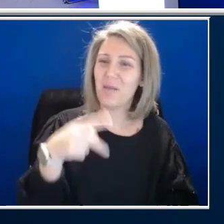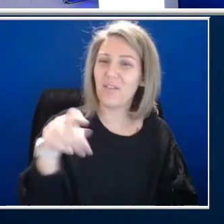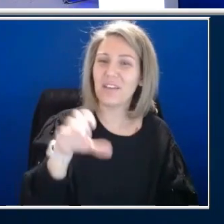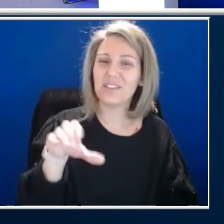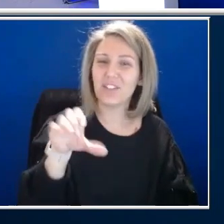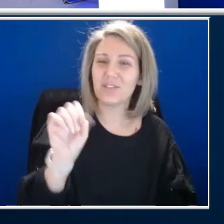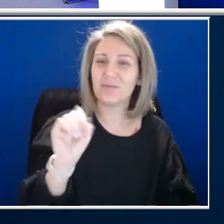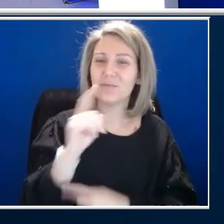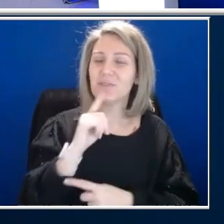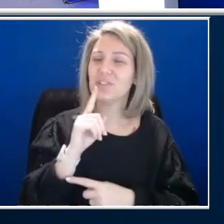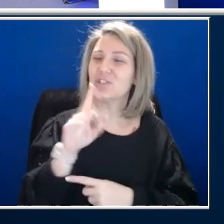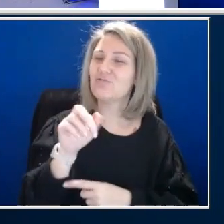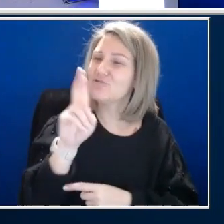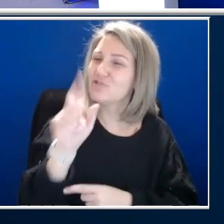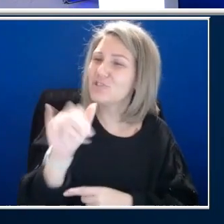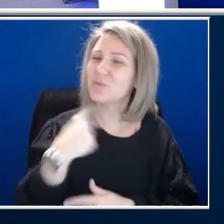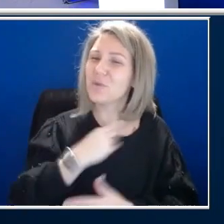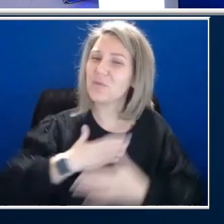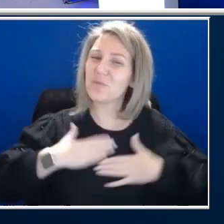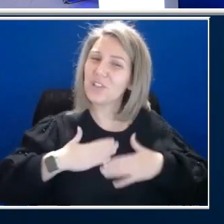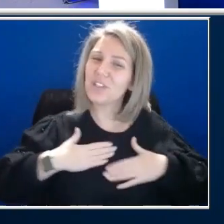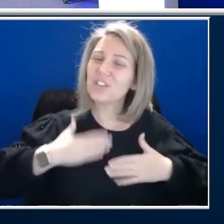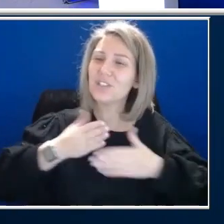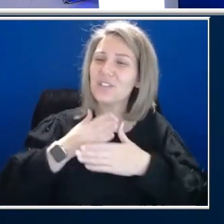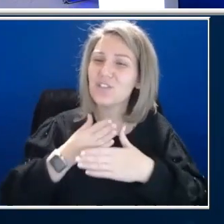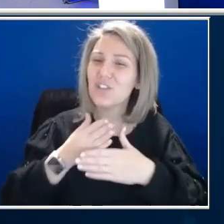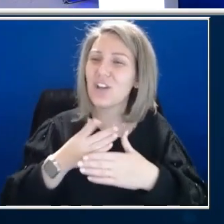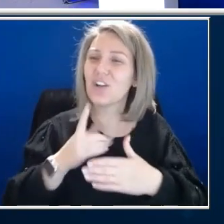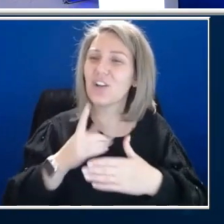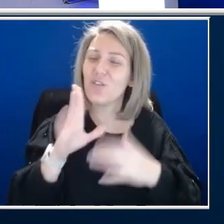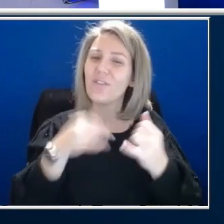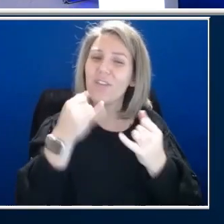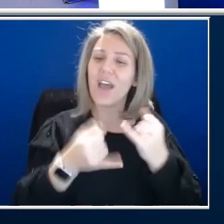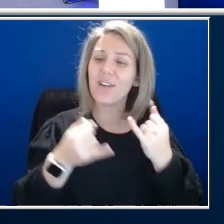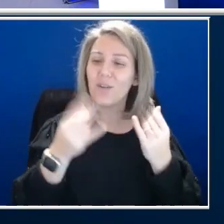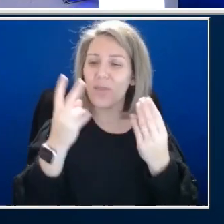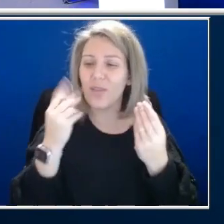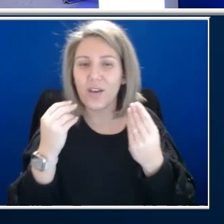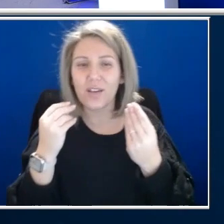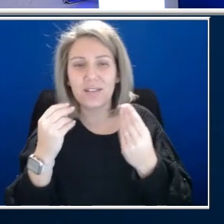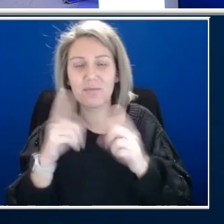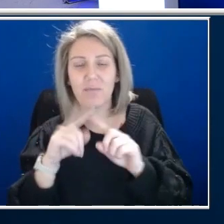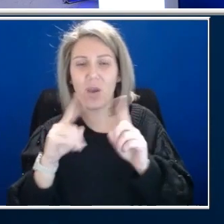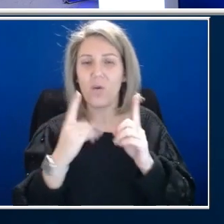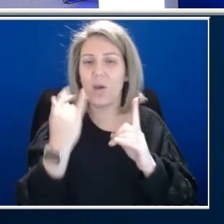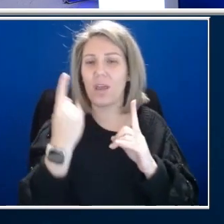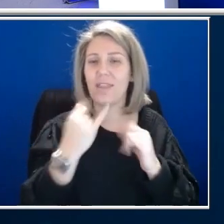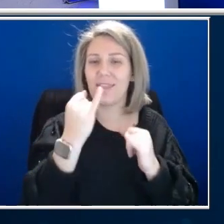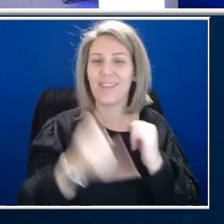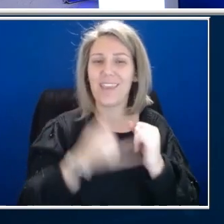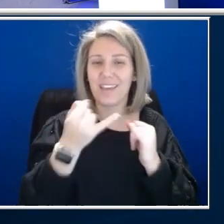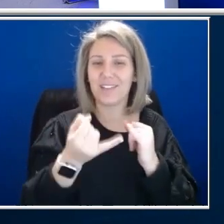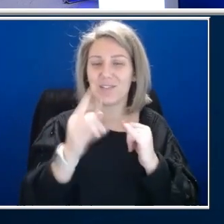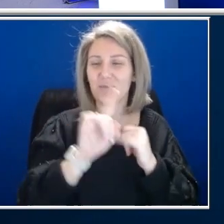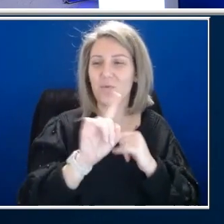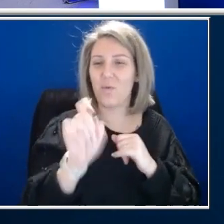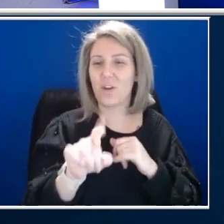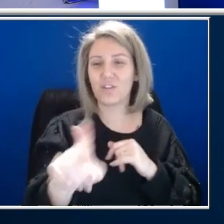you sharing your story with us. I want you to give us your final thoughts, but we just had one last question about just your best advice for